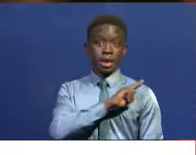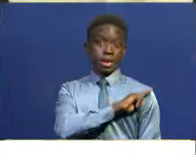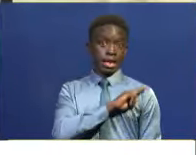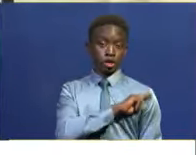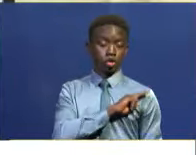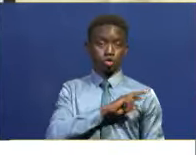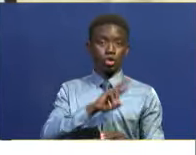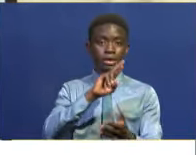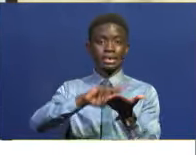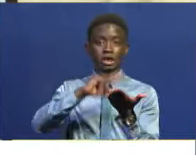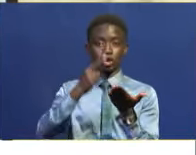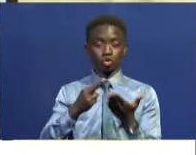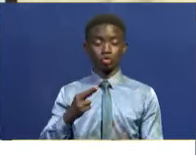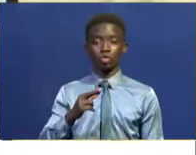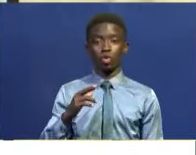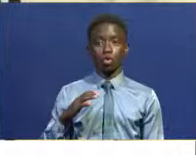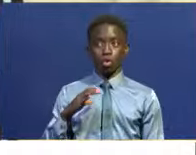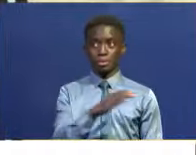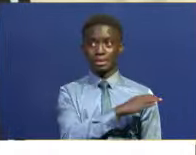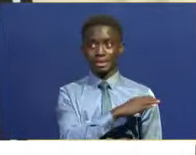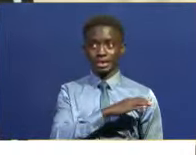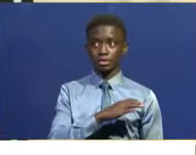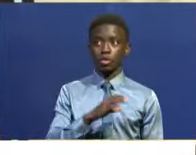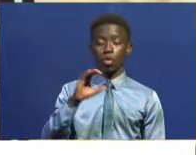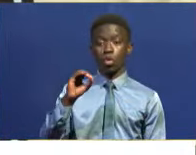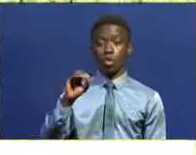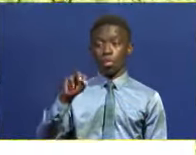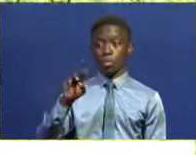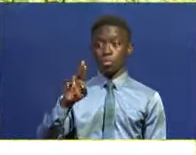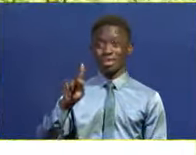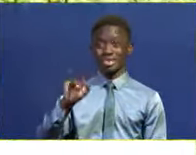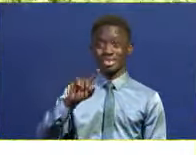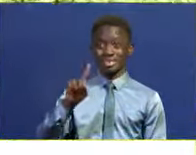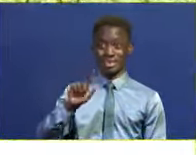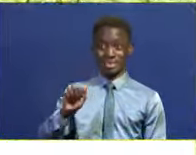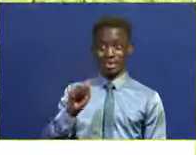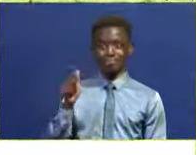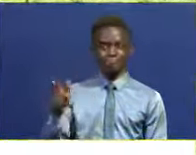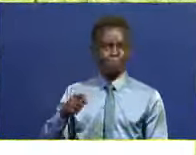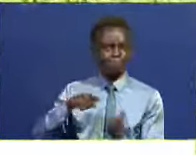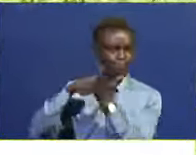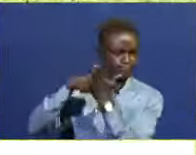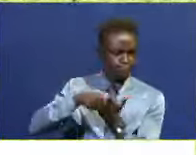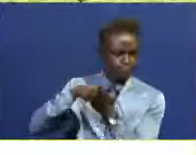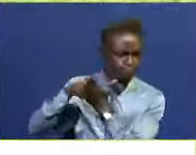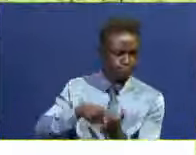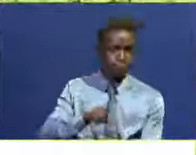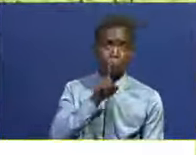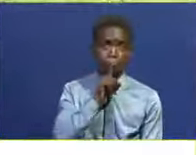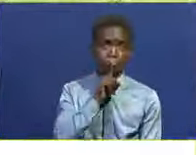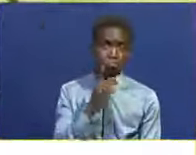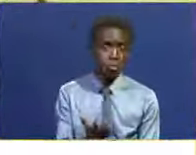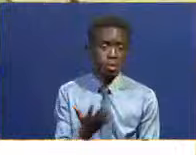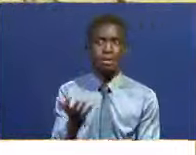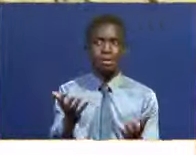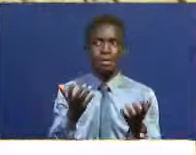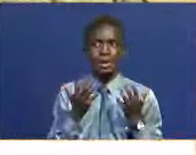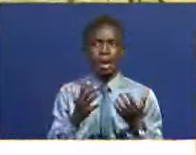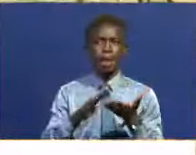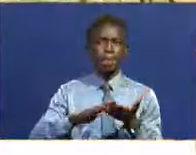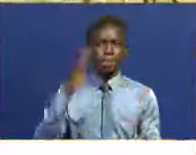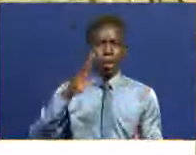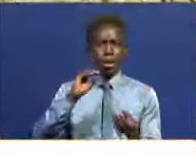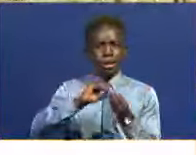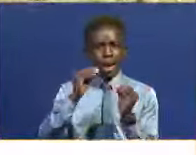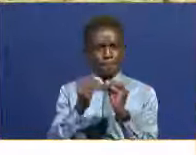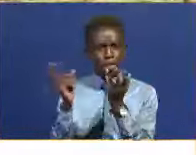EALA Chairperson Francois Omukiza, further emphasized on the need for accurate and up-to-date wildlife statistics to enhance